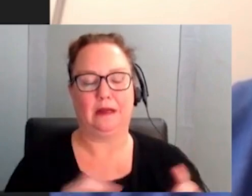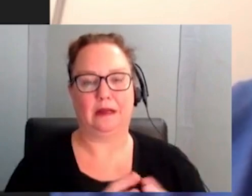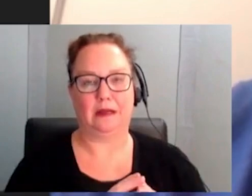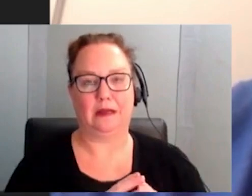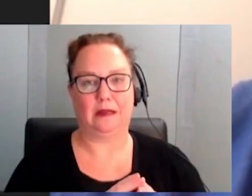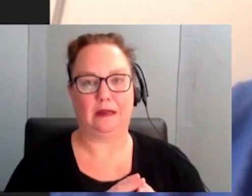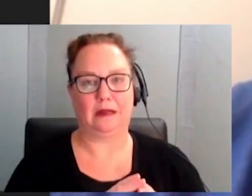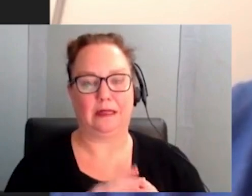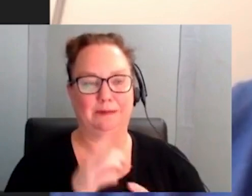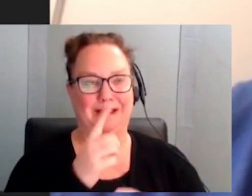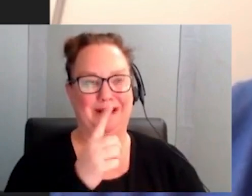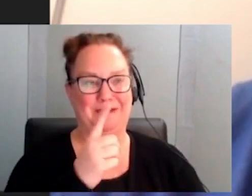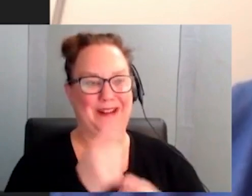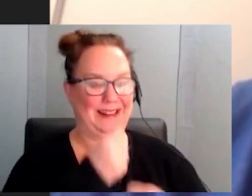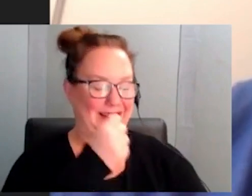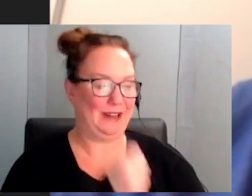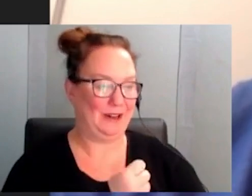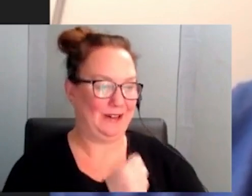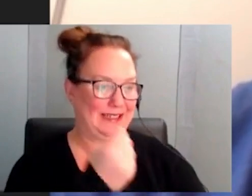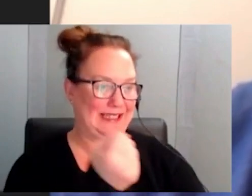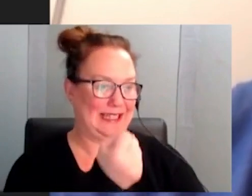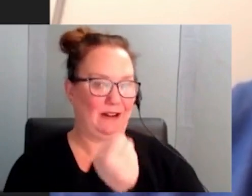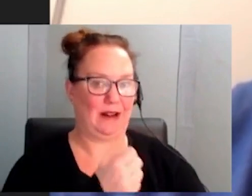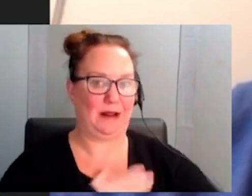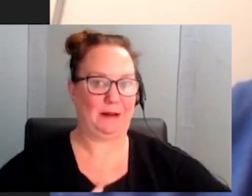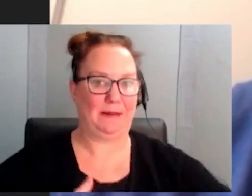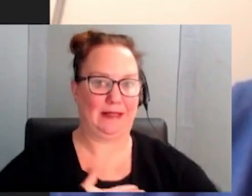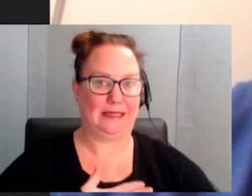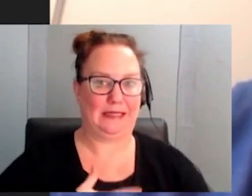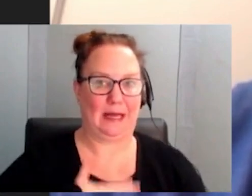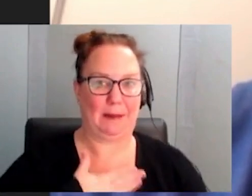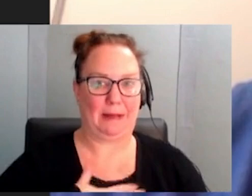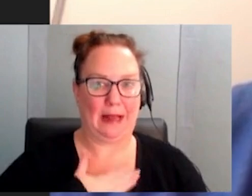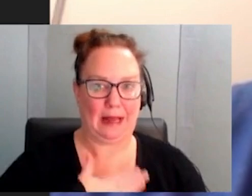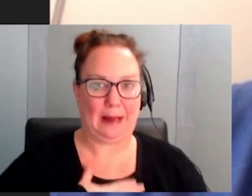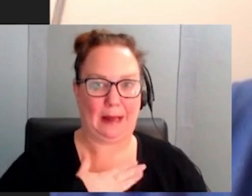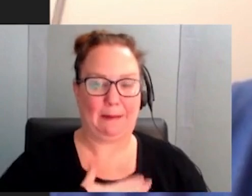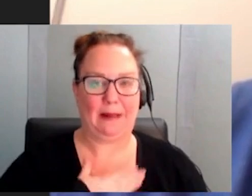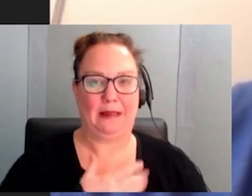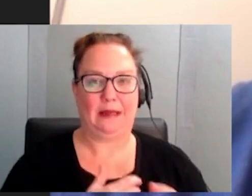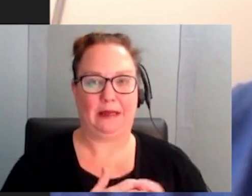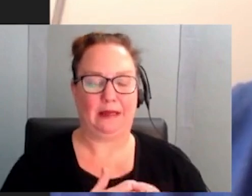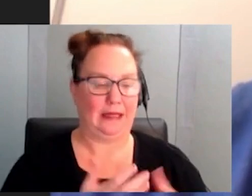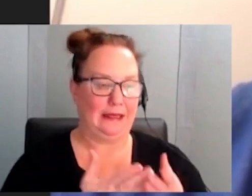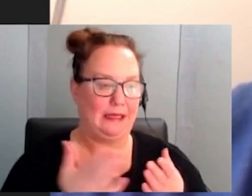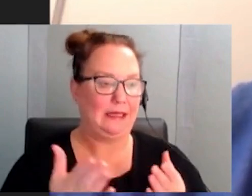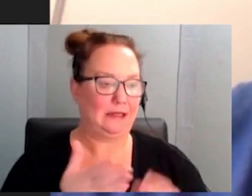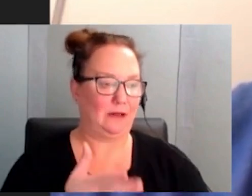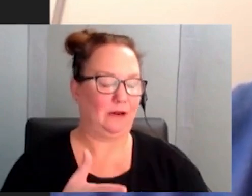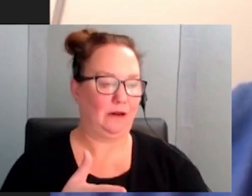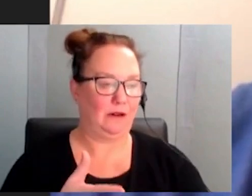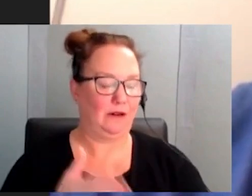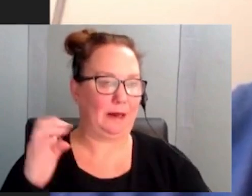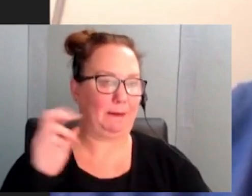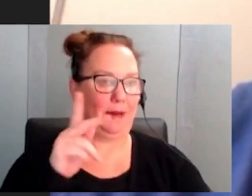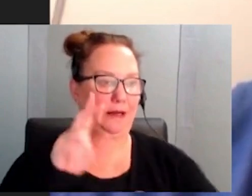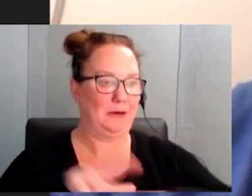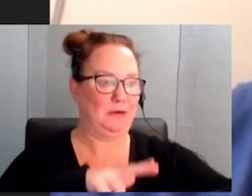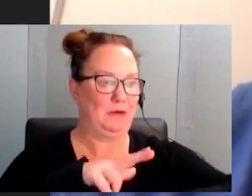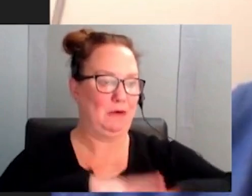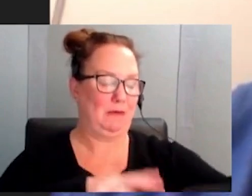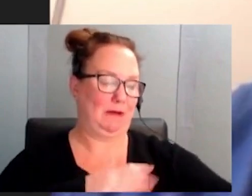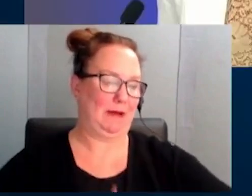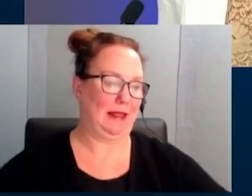it's been a year. So, I'm very pleased. I'm very happy, and things are starting to get back to normal in my